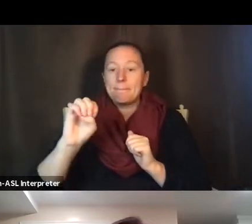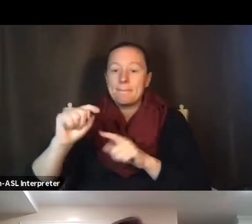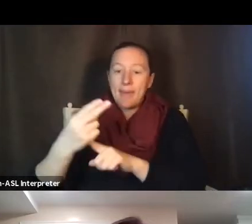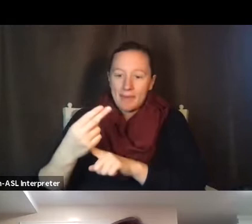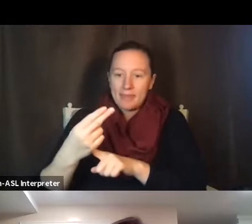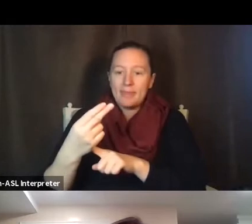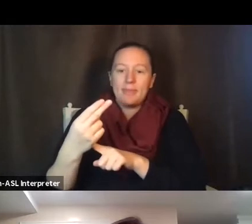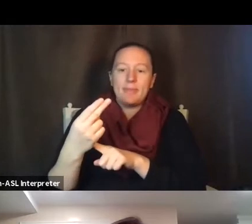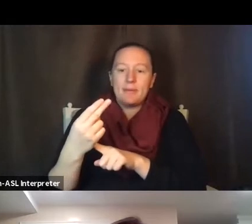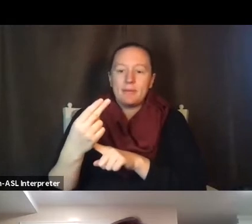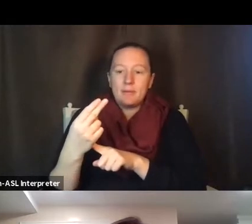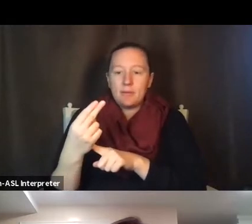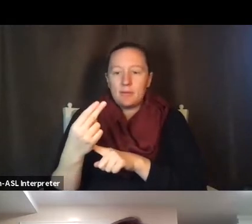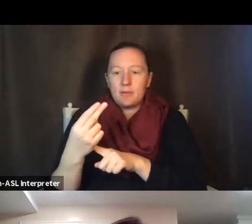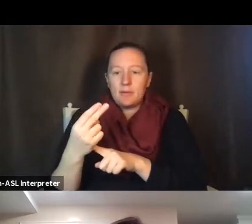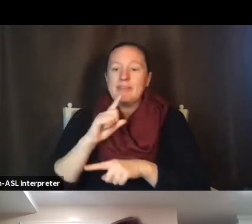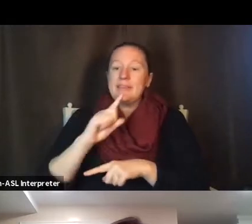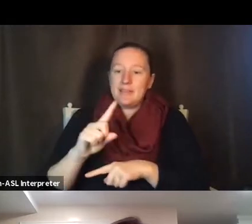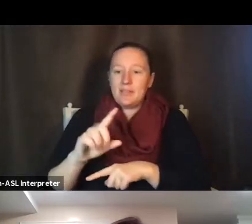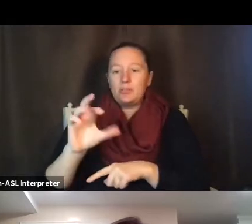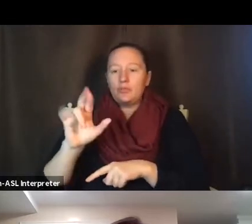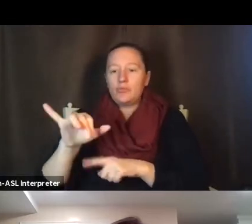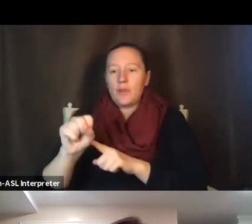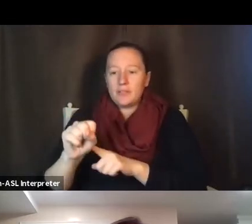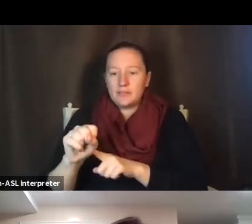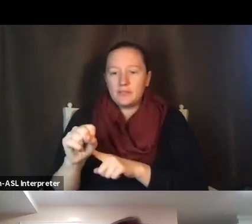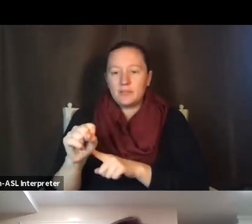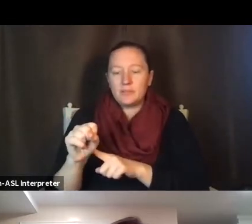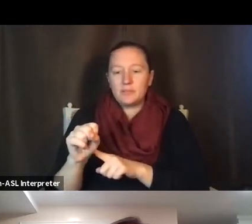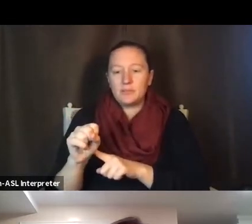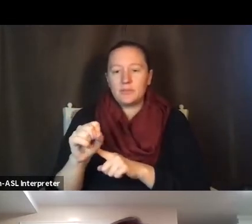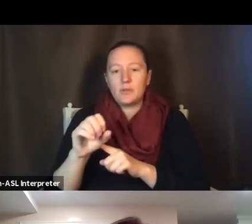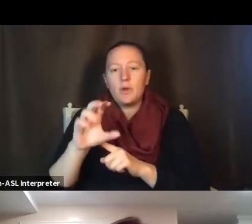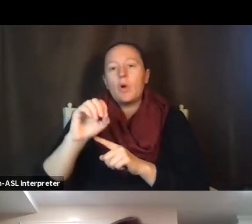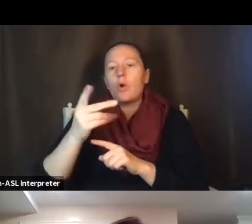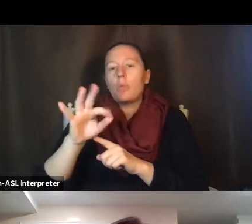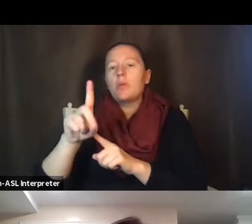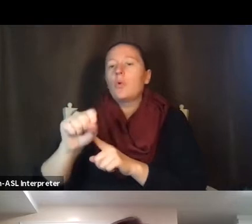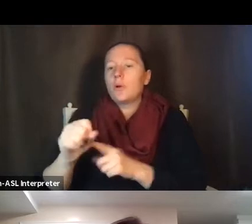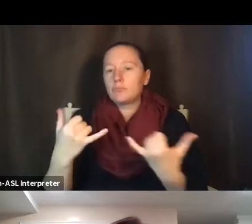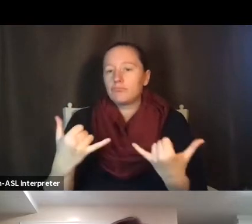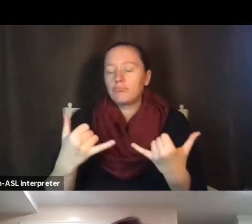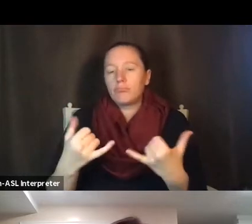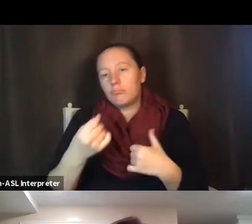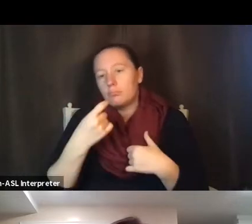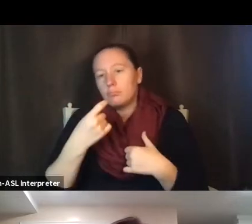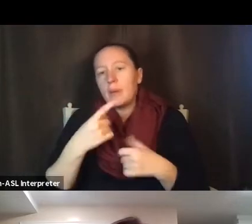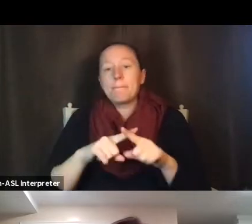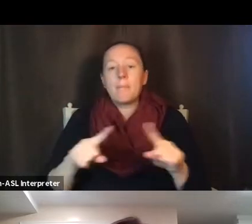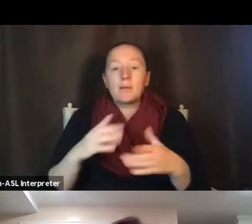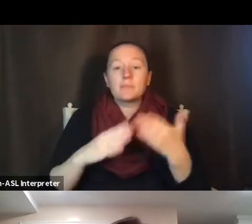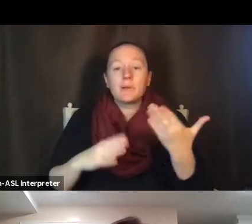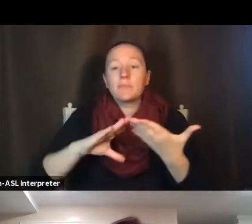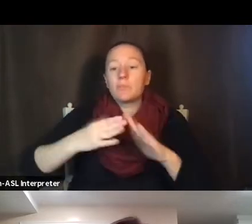methamphetamine being the crisis. There's a lot of attention right now on the opioid crisis, but in some communities, it's